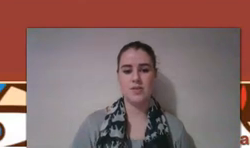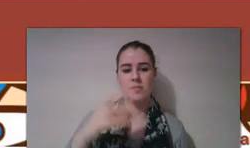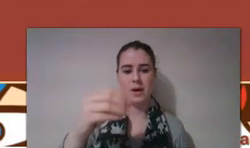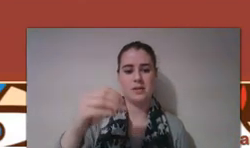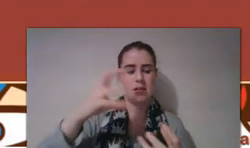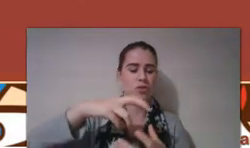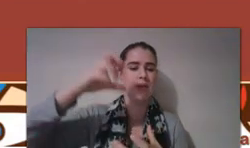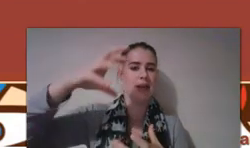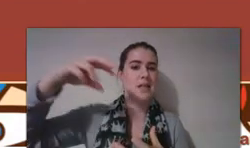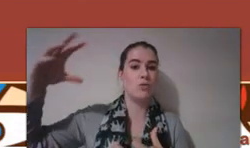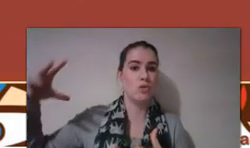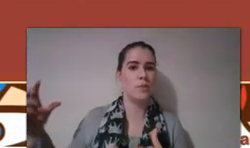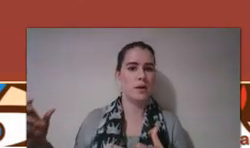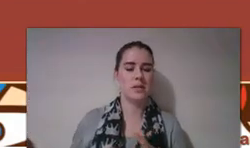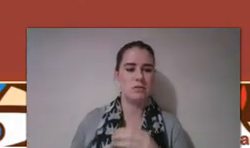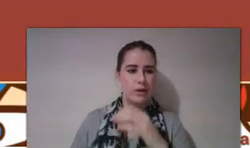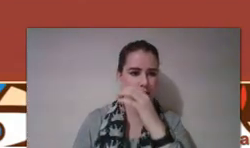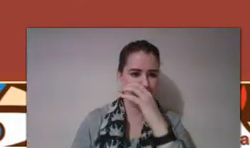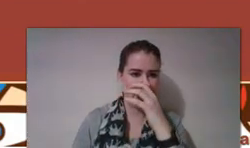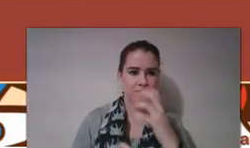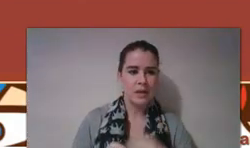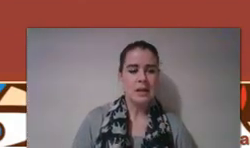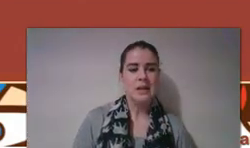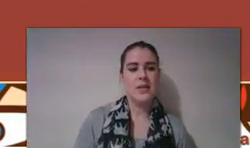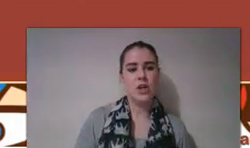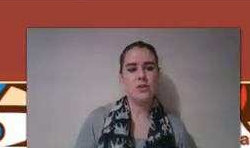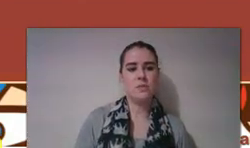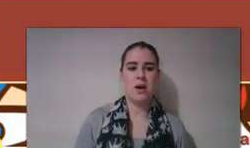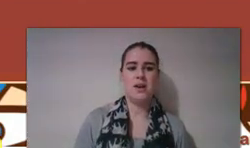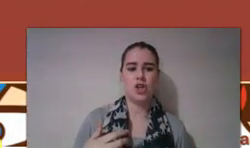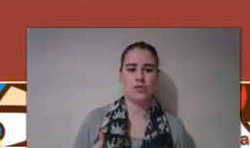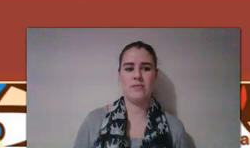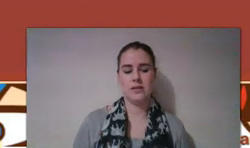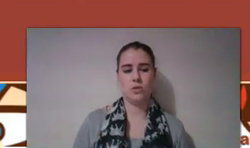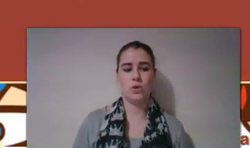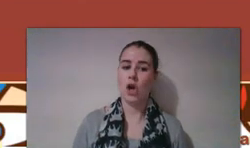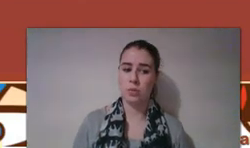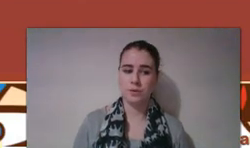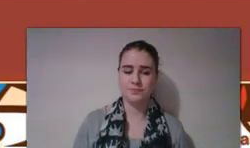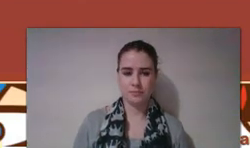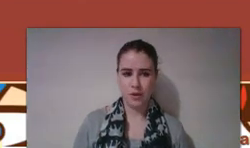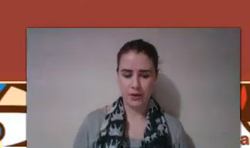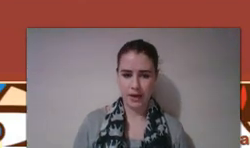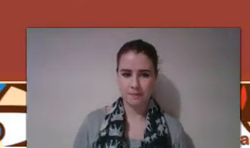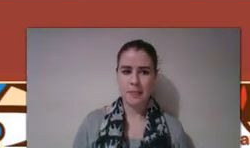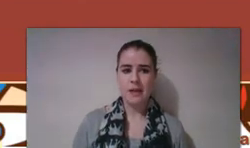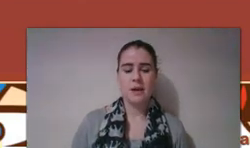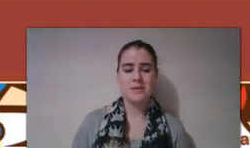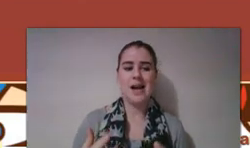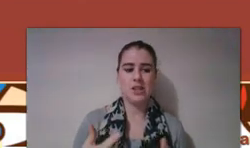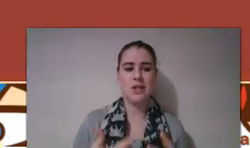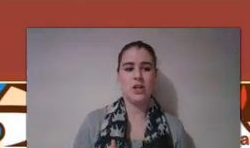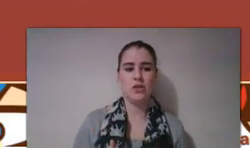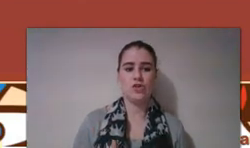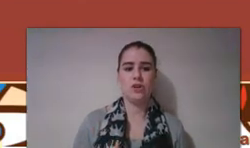thing, but it's something that burns and it creates that aroma, so that rich smell. Now they used to burn a tree resin called copal. Okay, now it